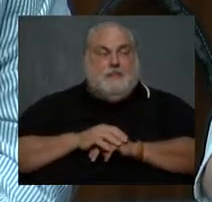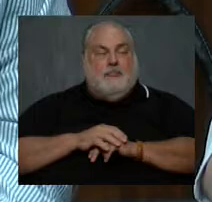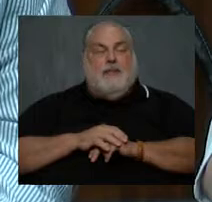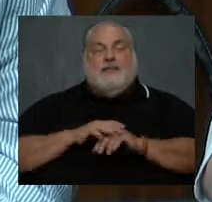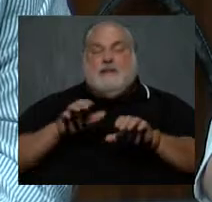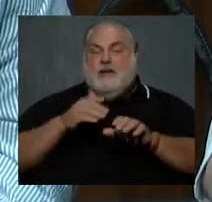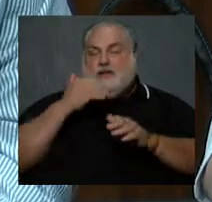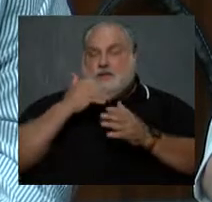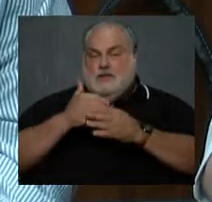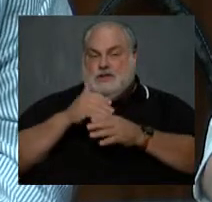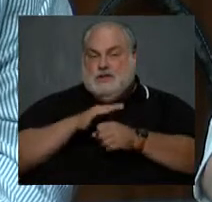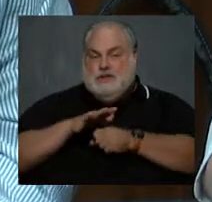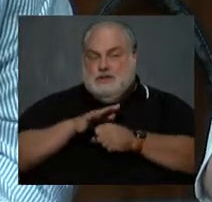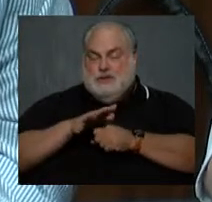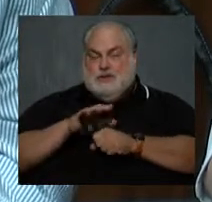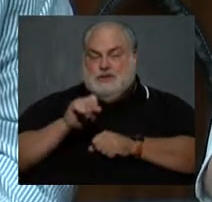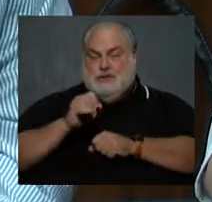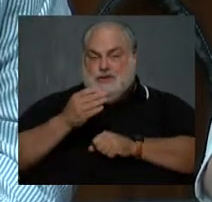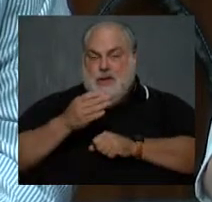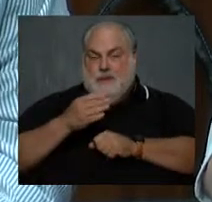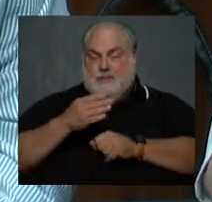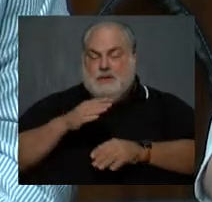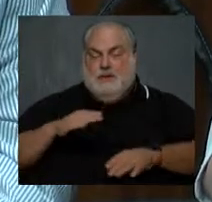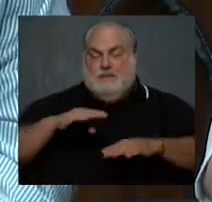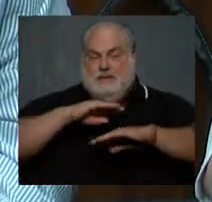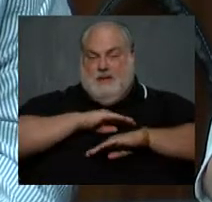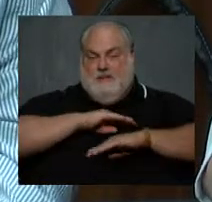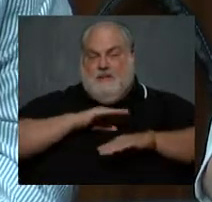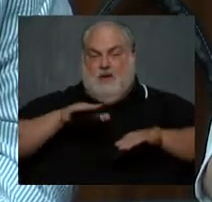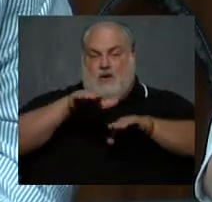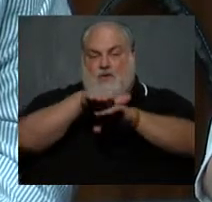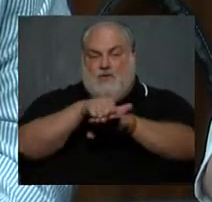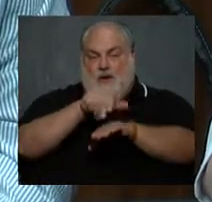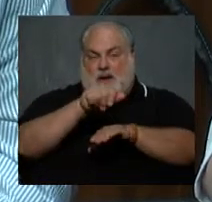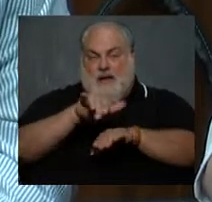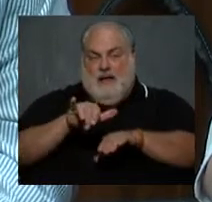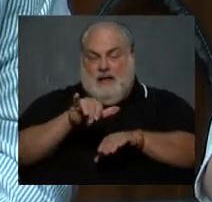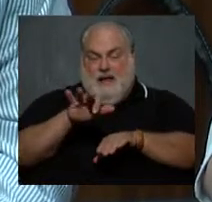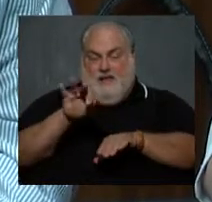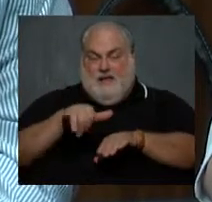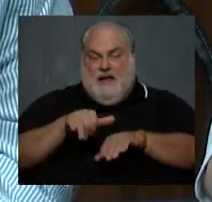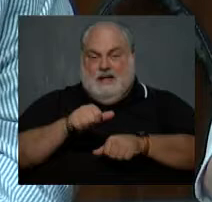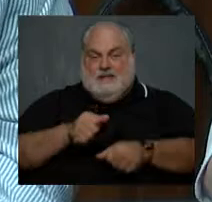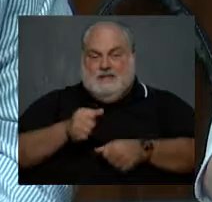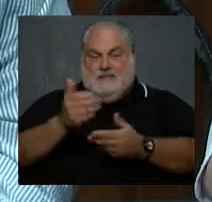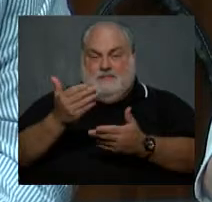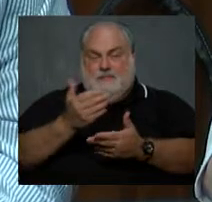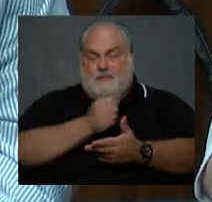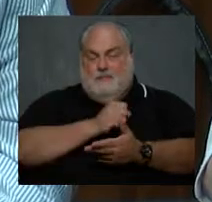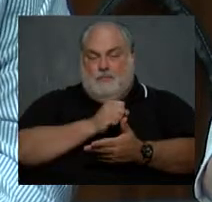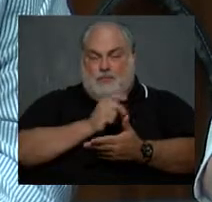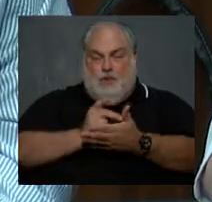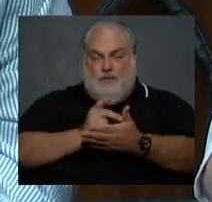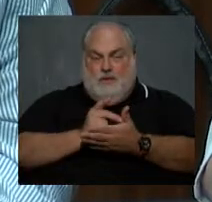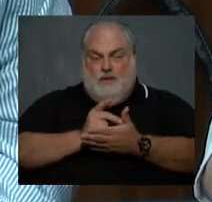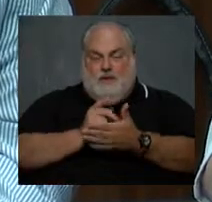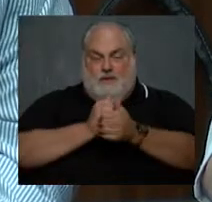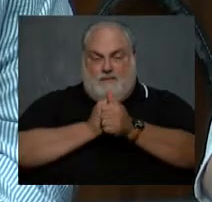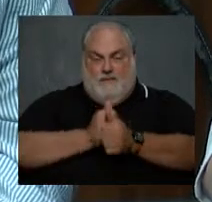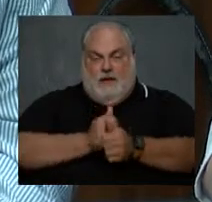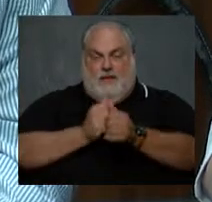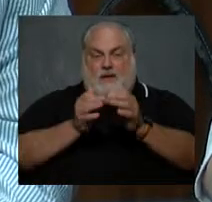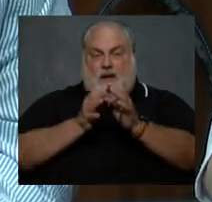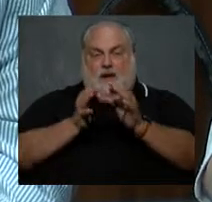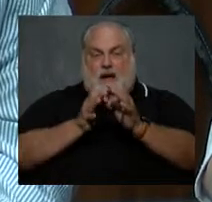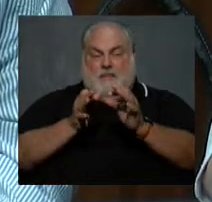have done an adequate job in trying to meet the spirit of the overlay for the future development of the site. Staff recommends approval of the request, subject to compliance